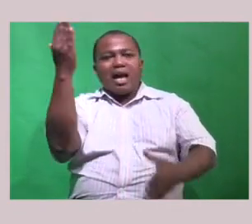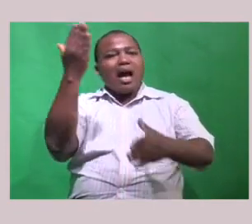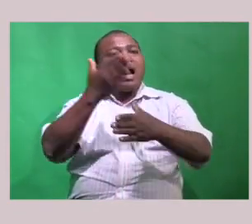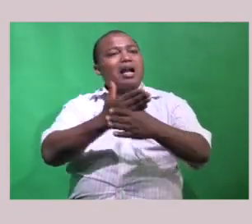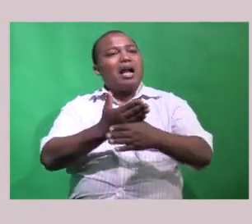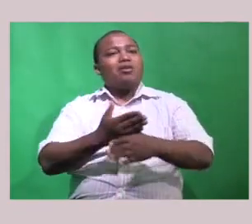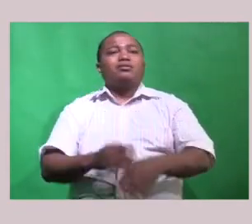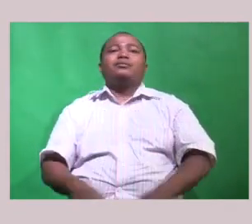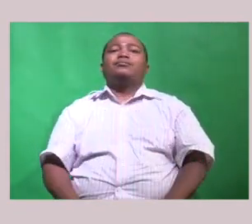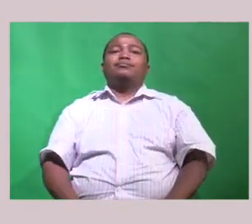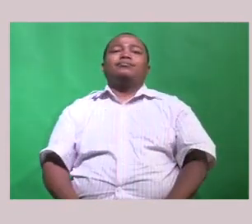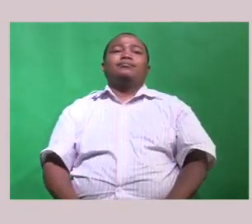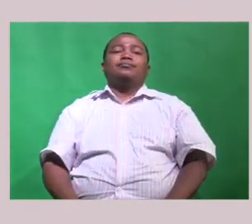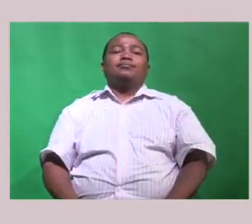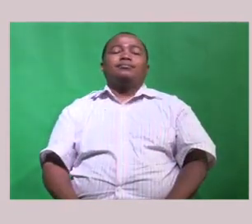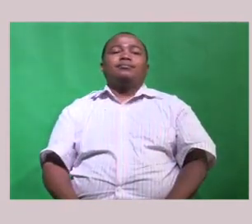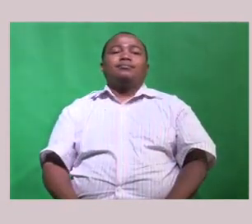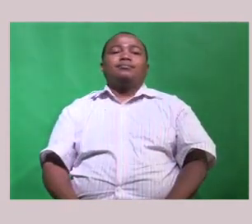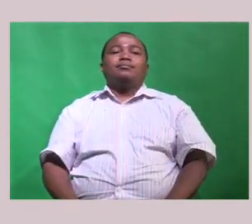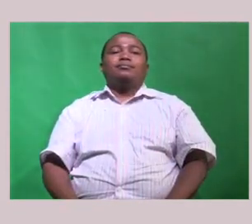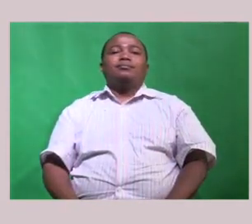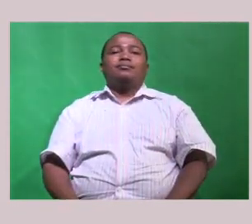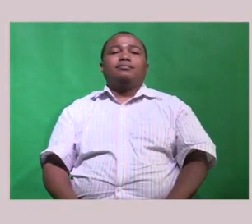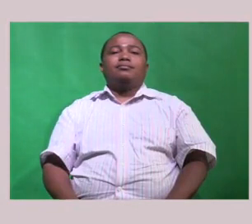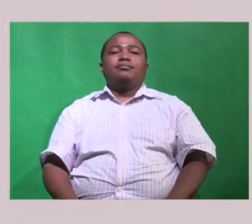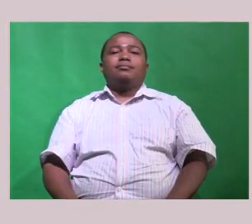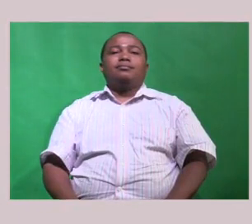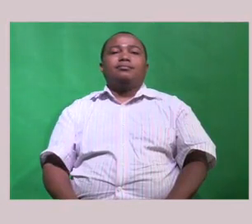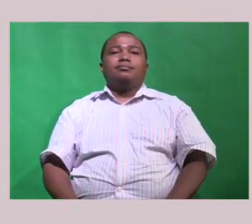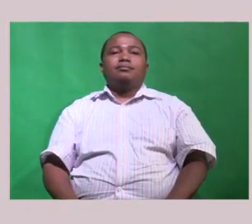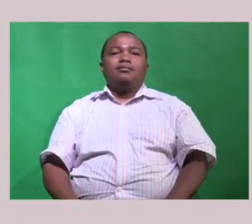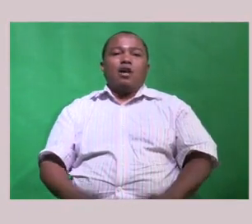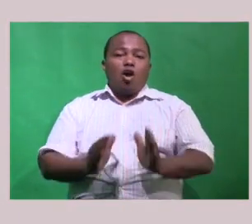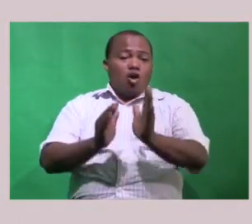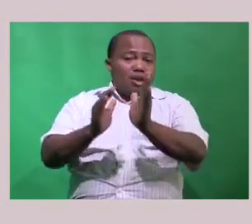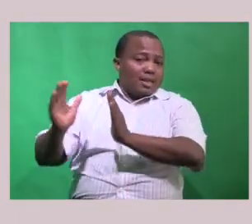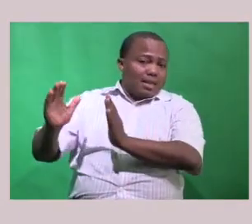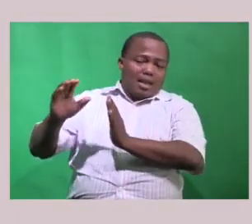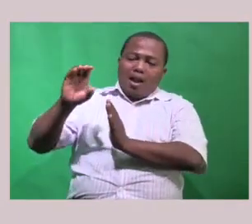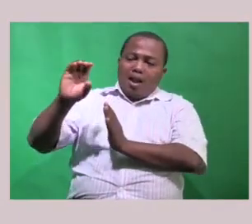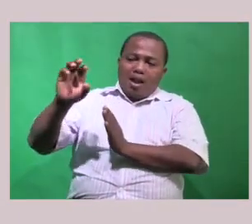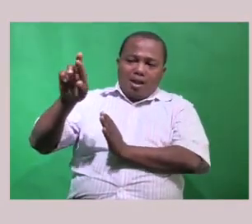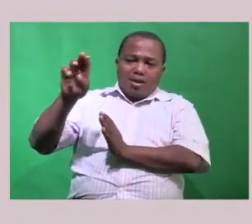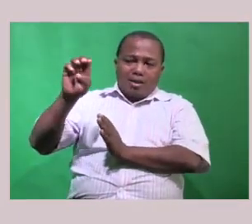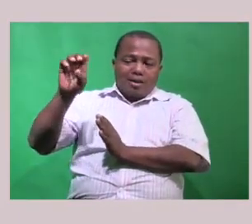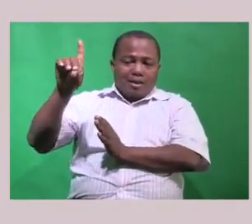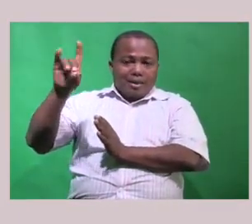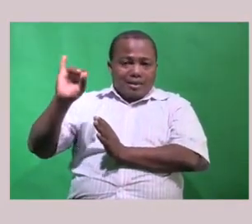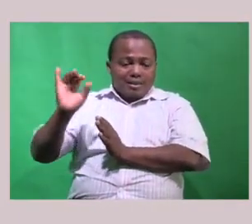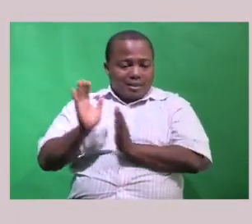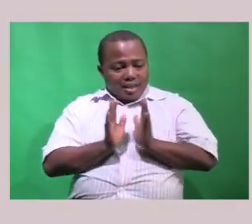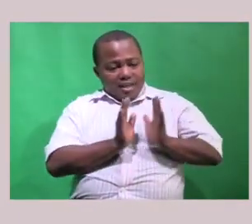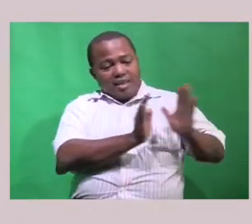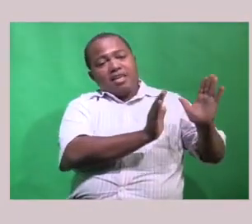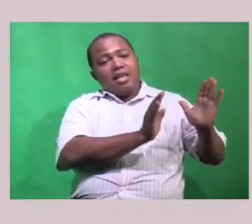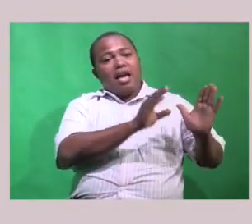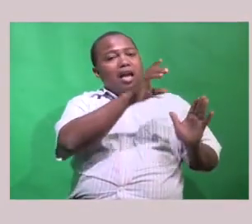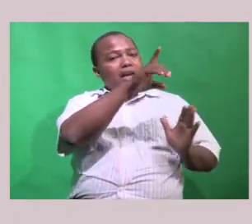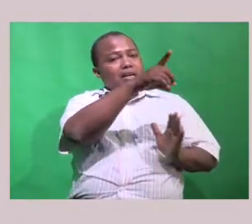Stationary account. You put here debit, credit, and here